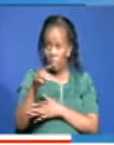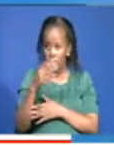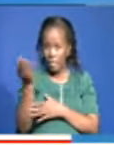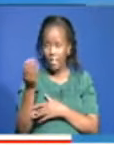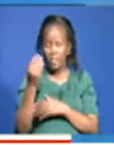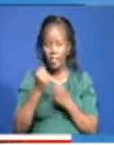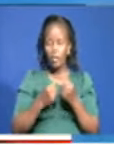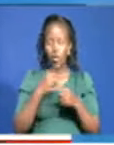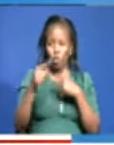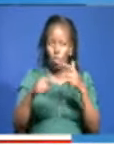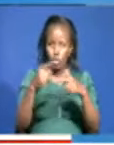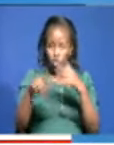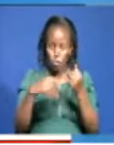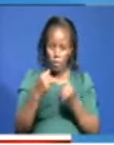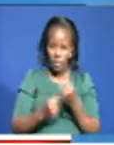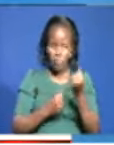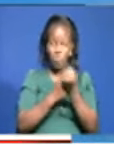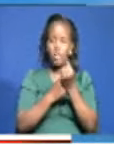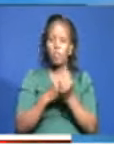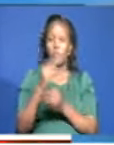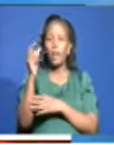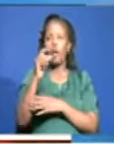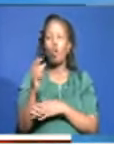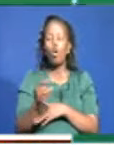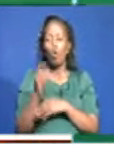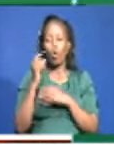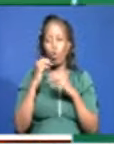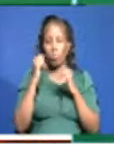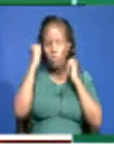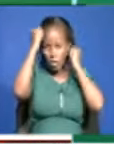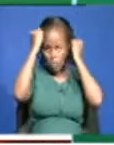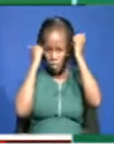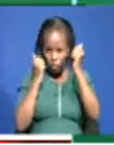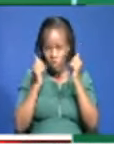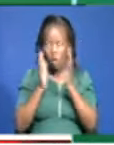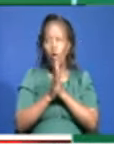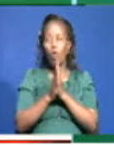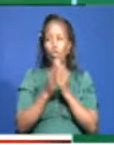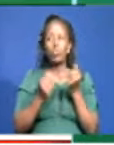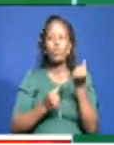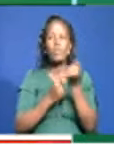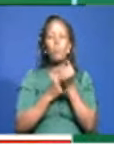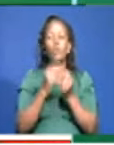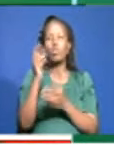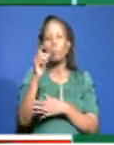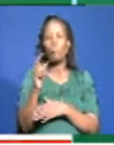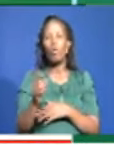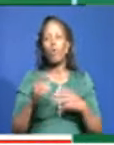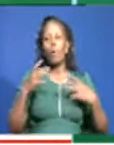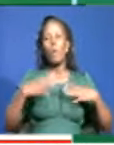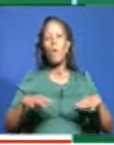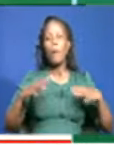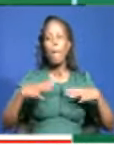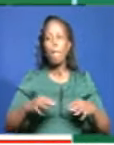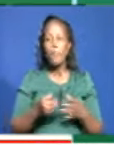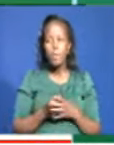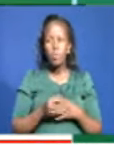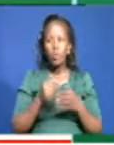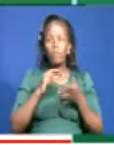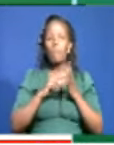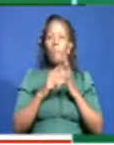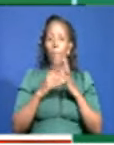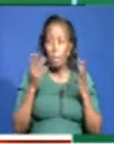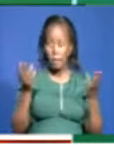supported by the local forces and the support of the local population. So this is a game changer